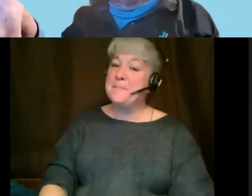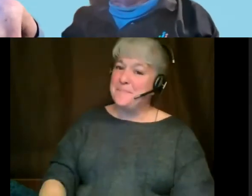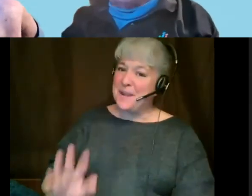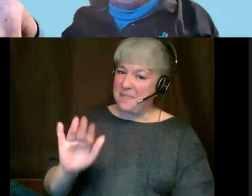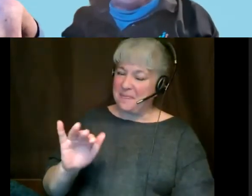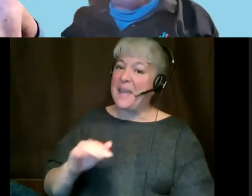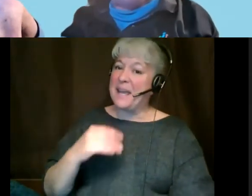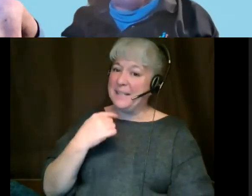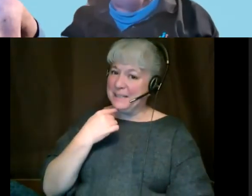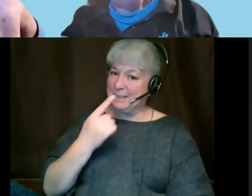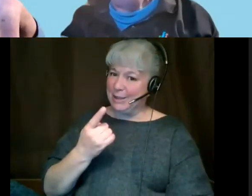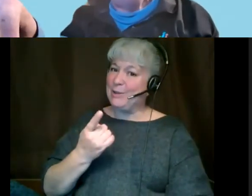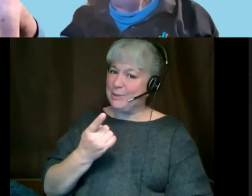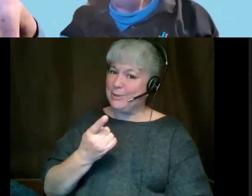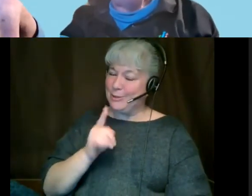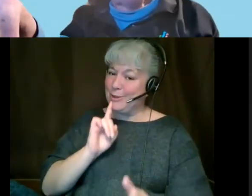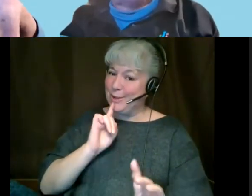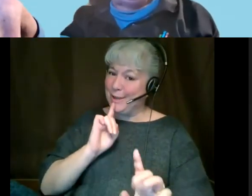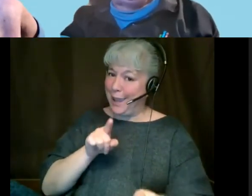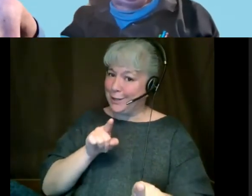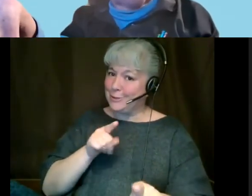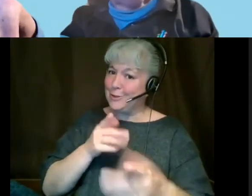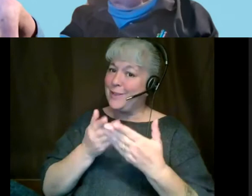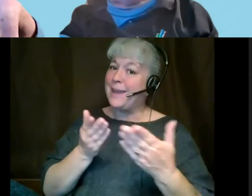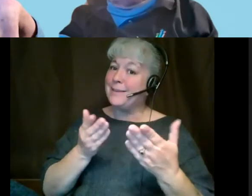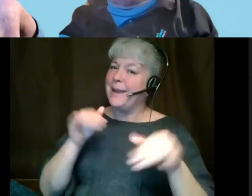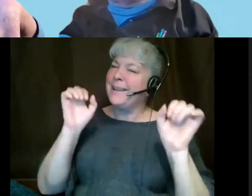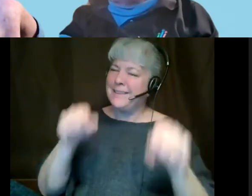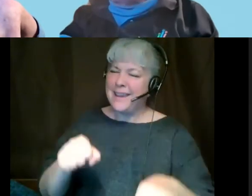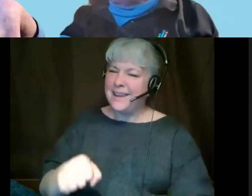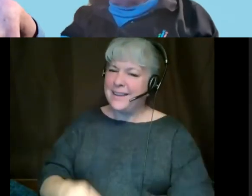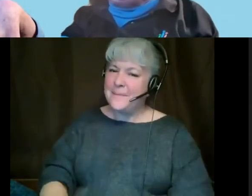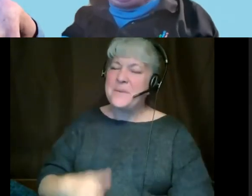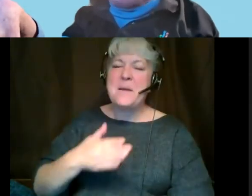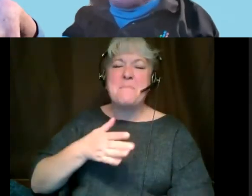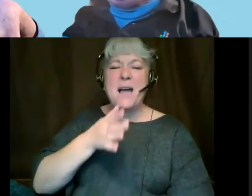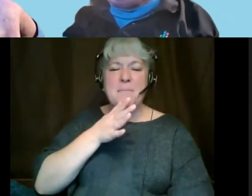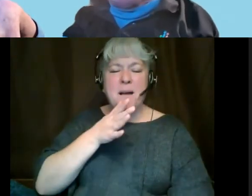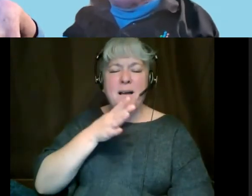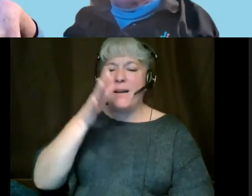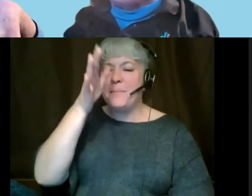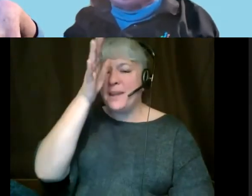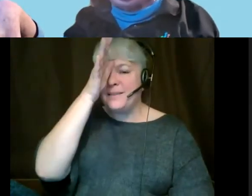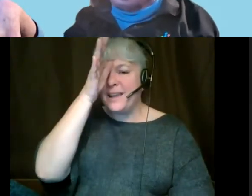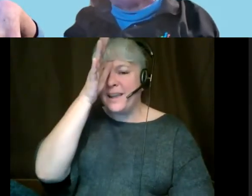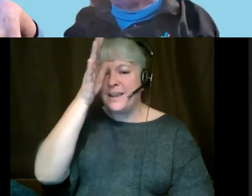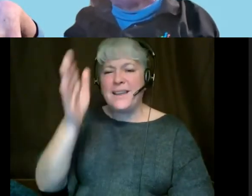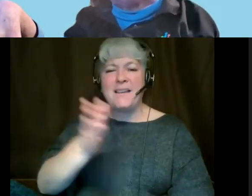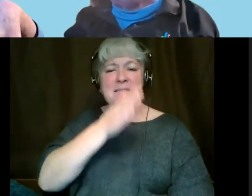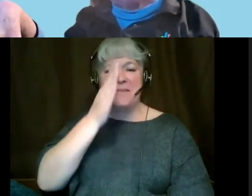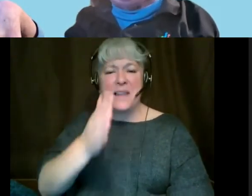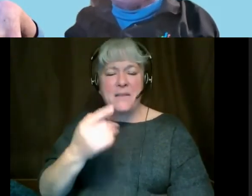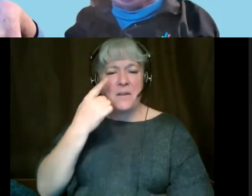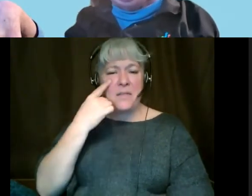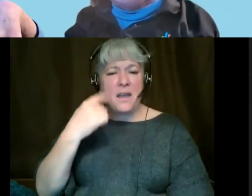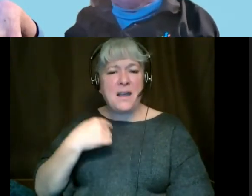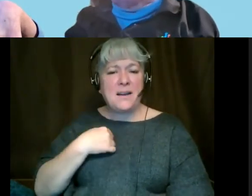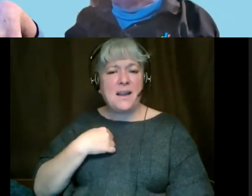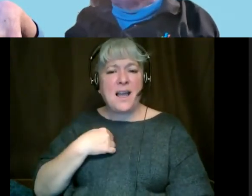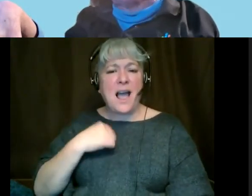tells you that. Yeah, my mom and dad never thought I would move